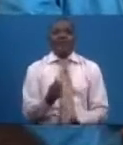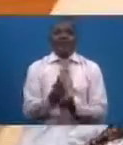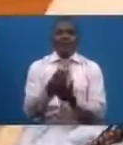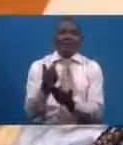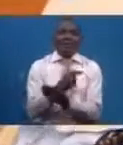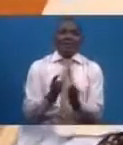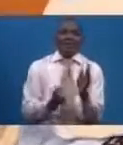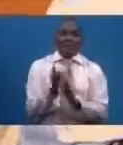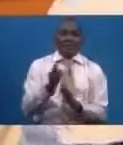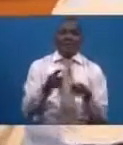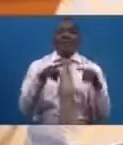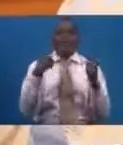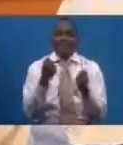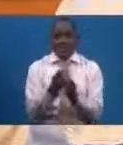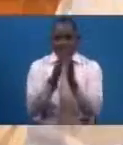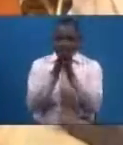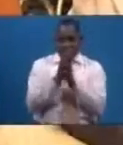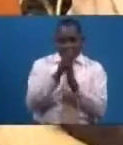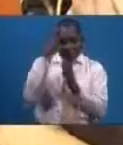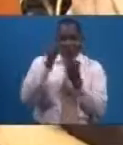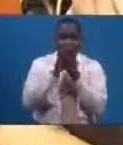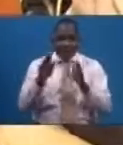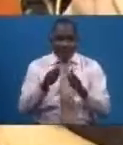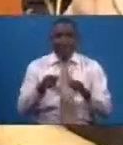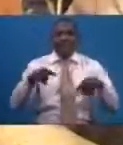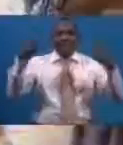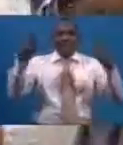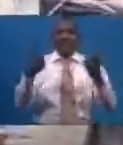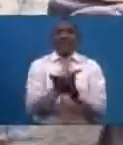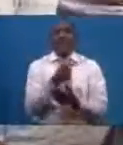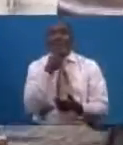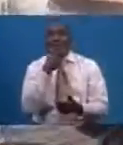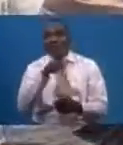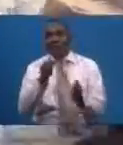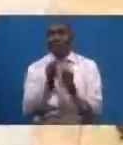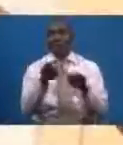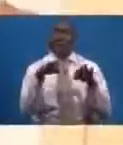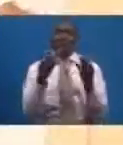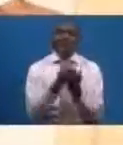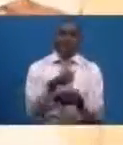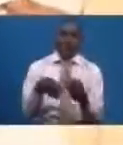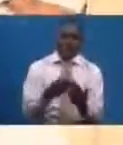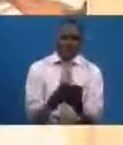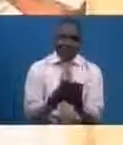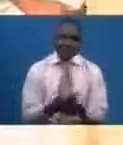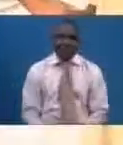our country. The delegation prayed for peace and success for Ghana, Nana Akufo-Addo, and his family.